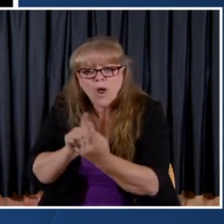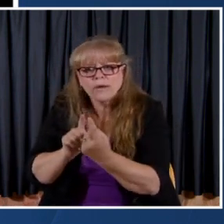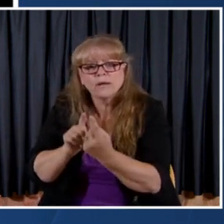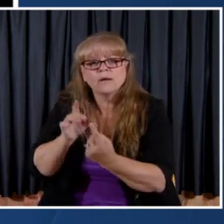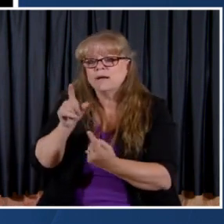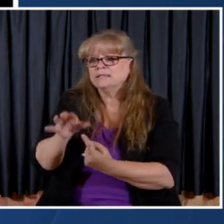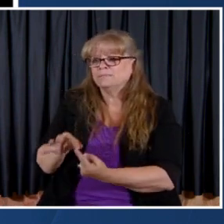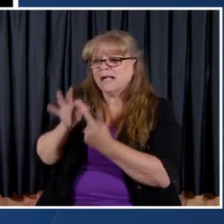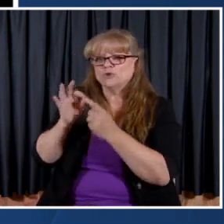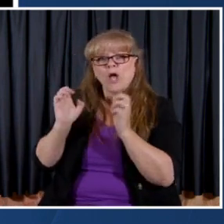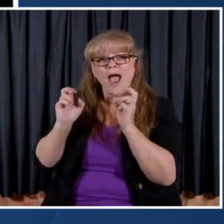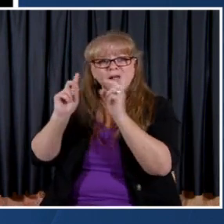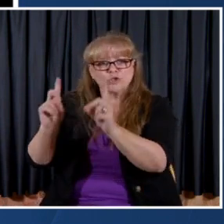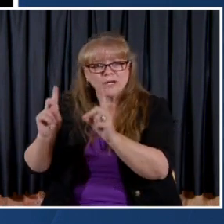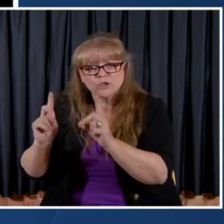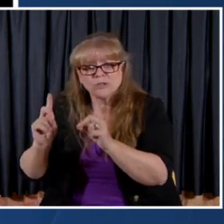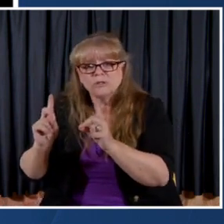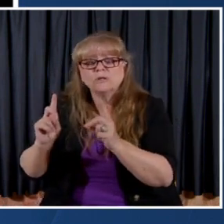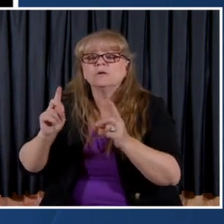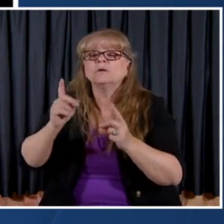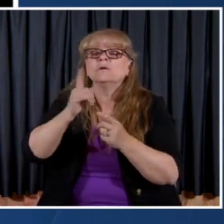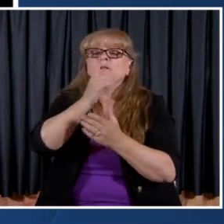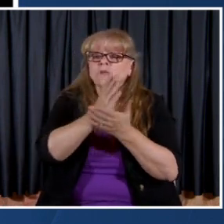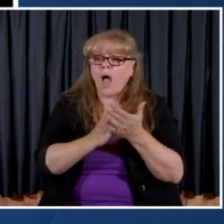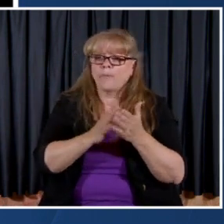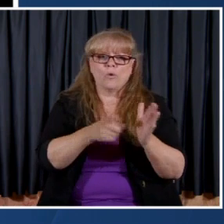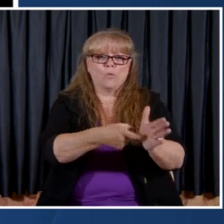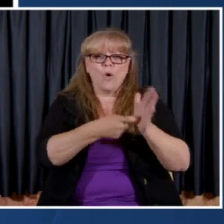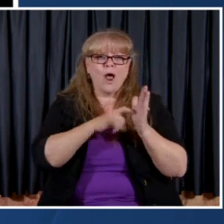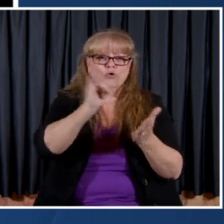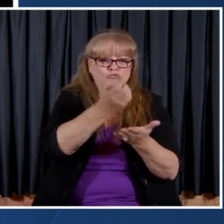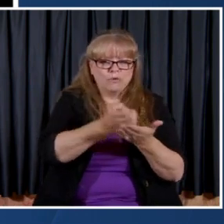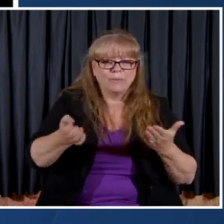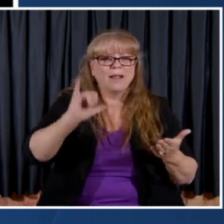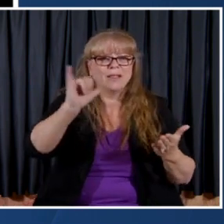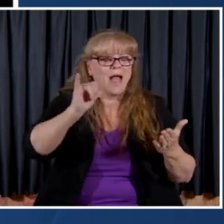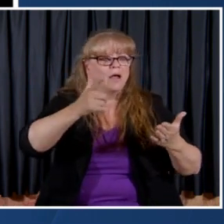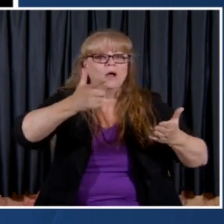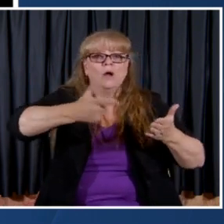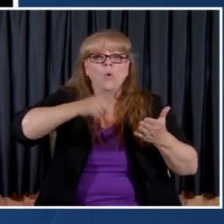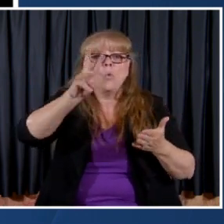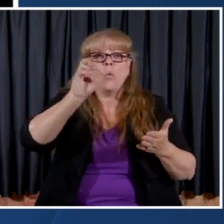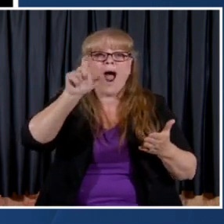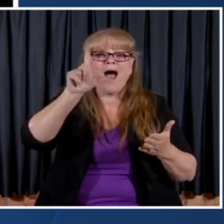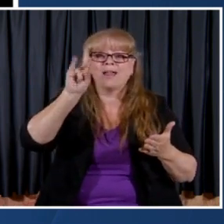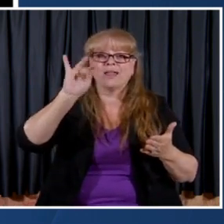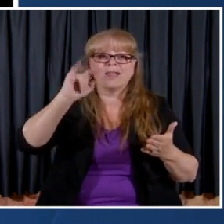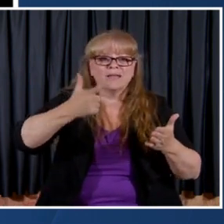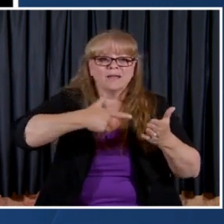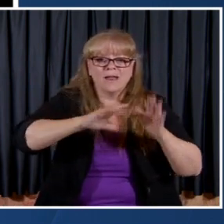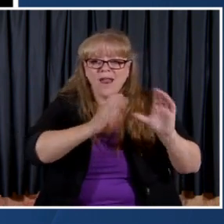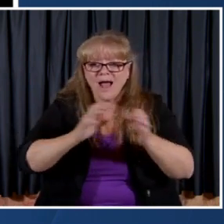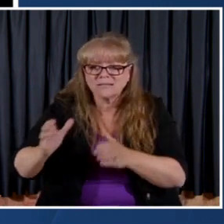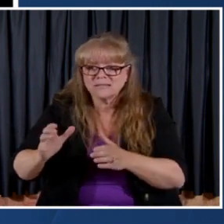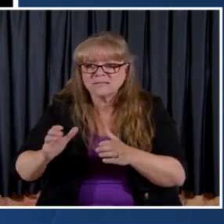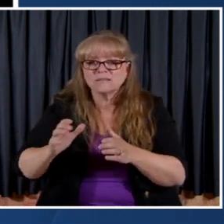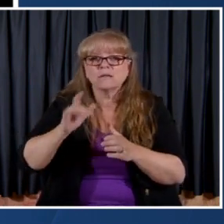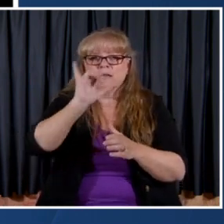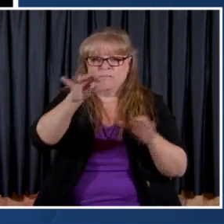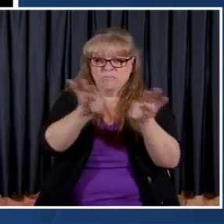welding, are coming back. So, into groups of 10 or less to be able to complete their technical certification for this school year. So, we look